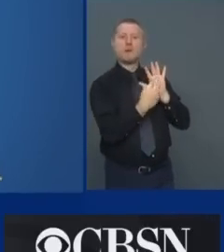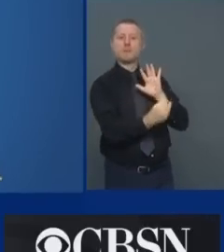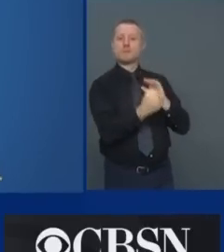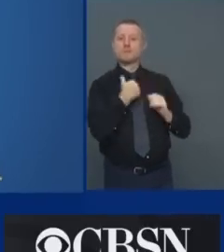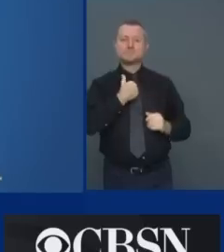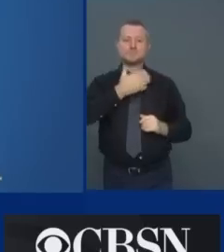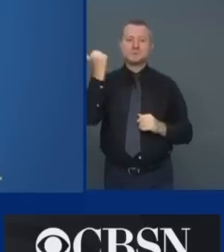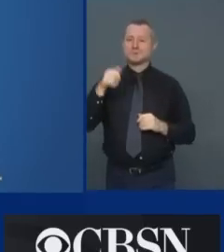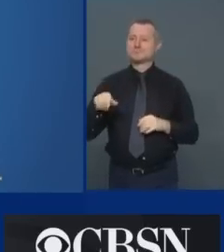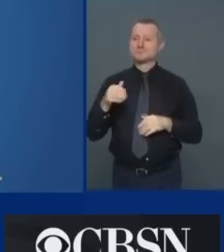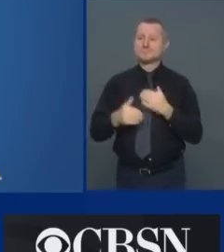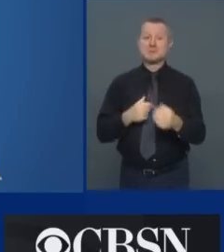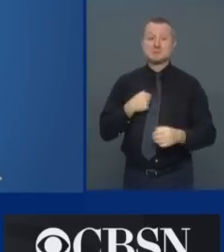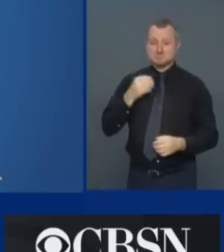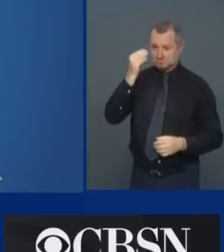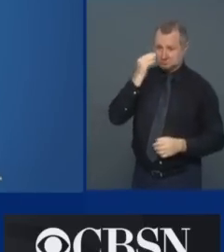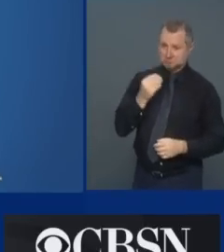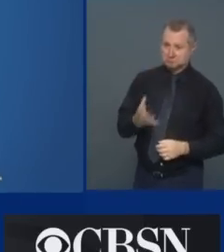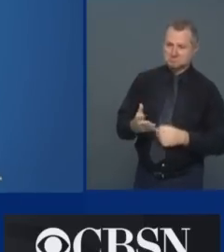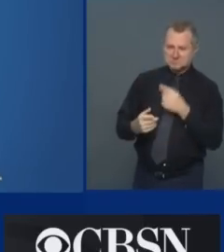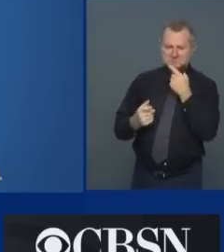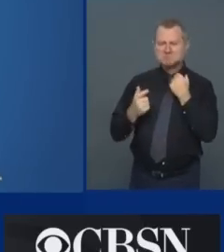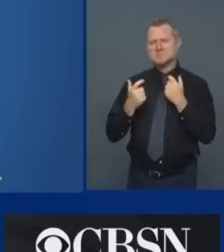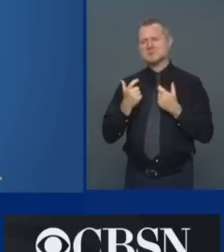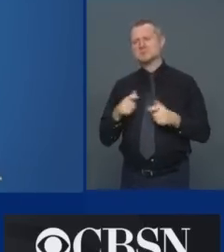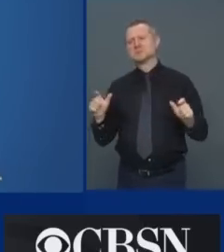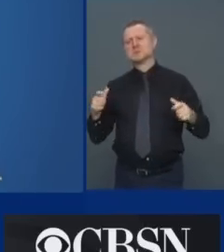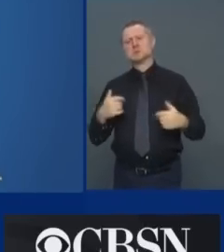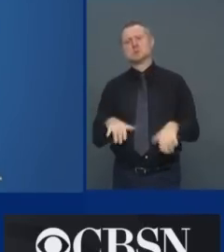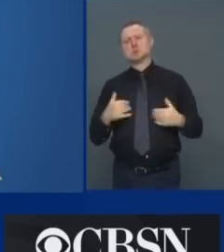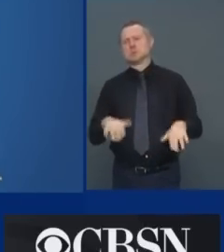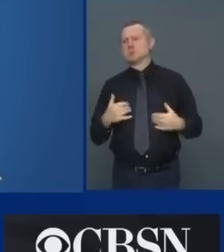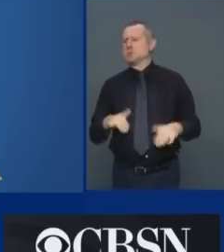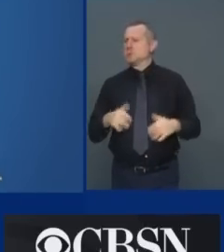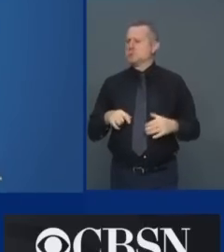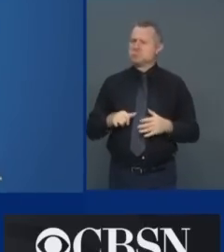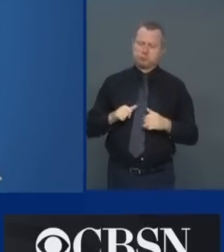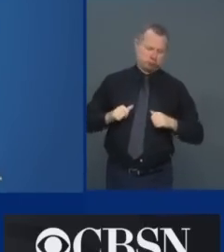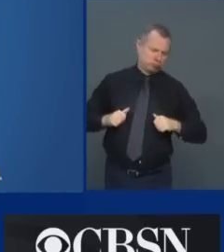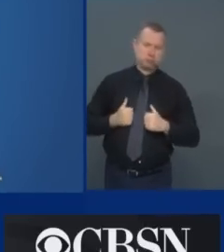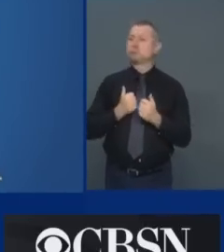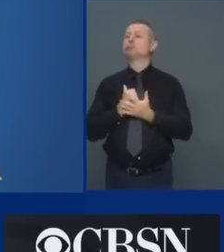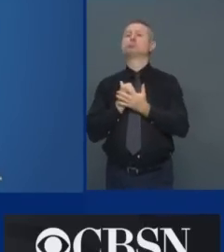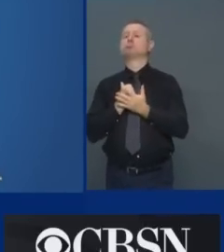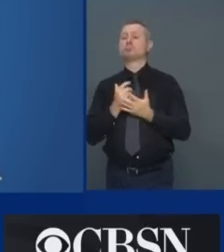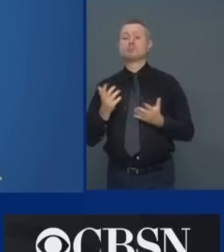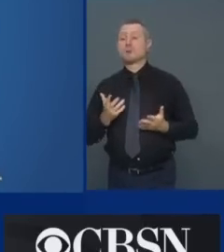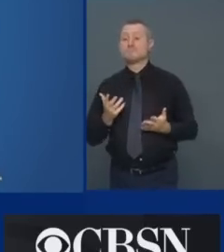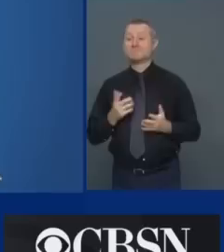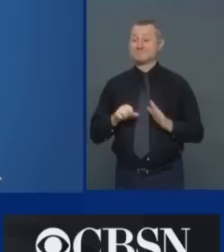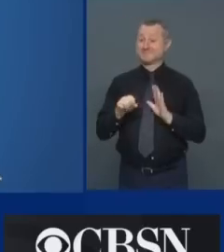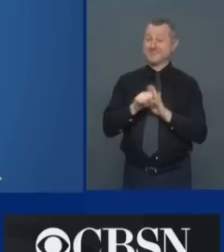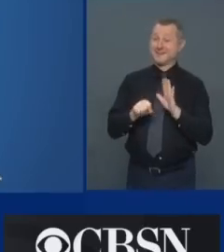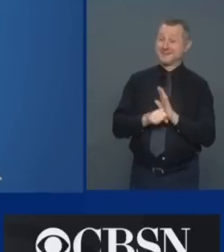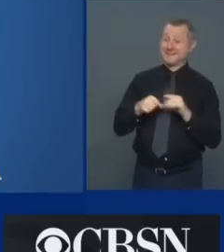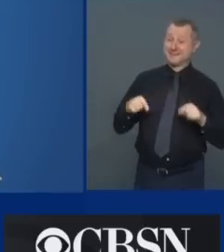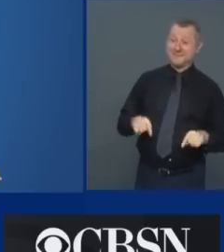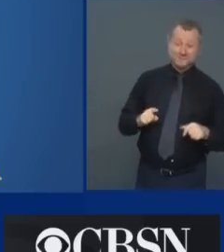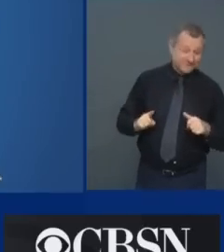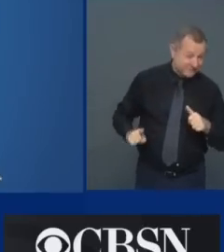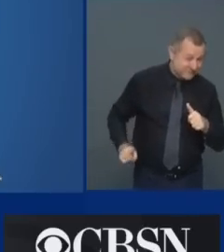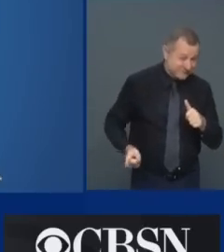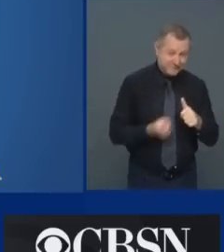tremendous advantage for any state that could be the first COVID-free